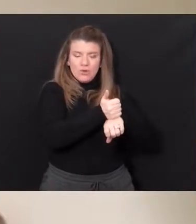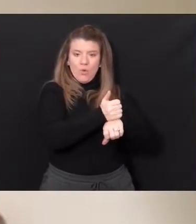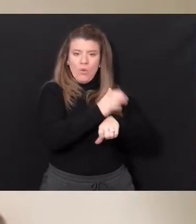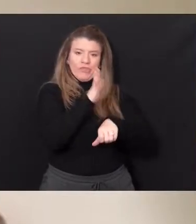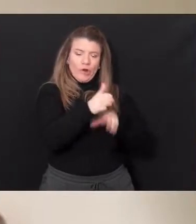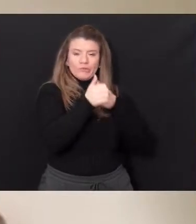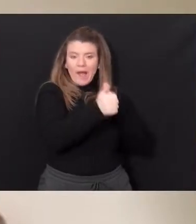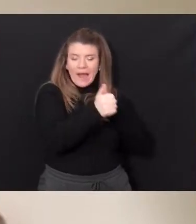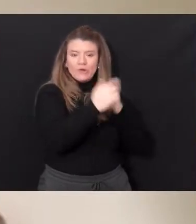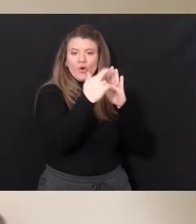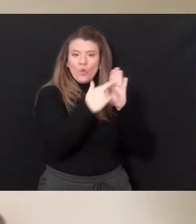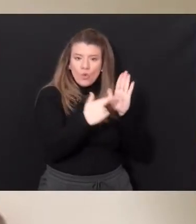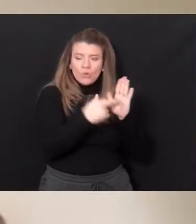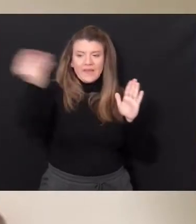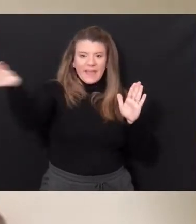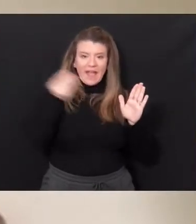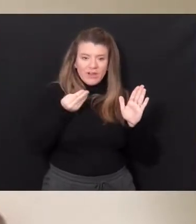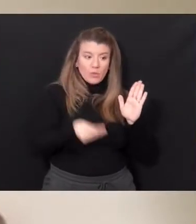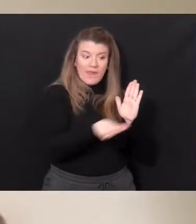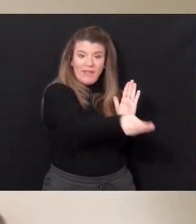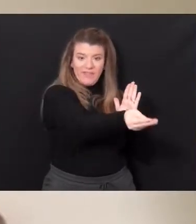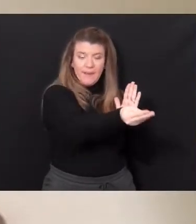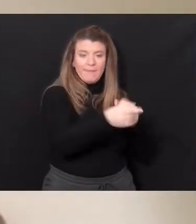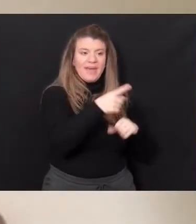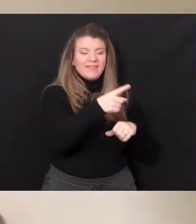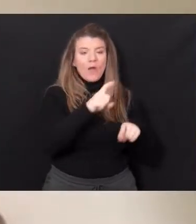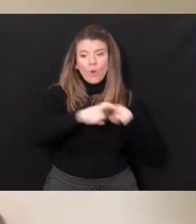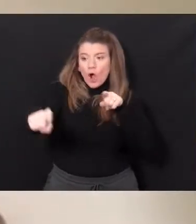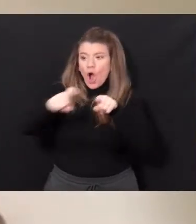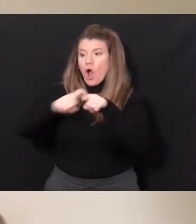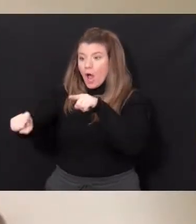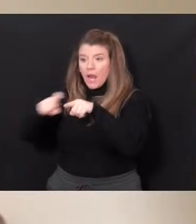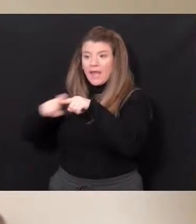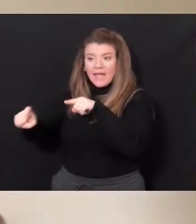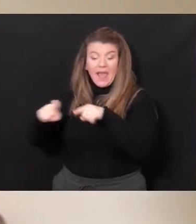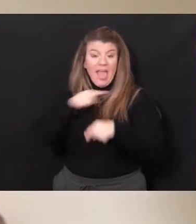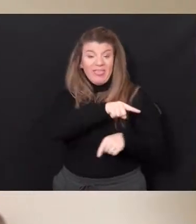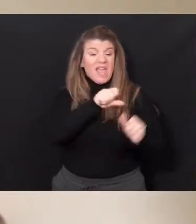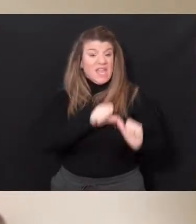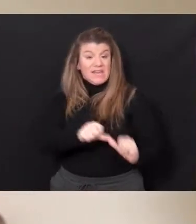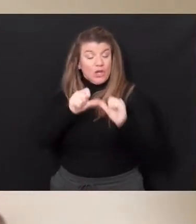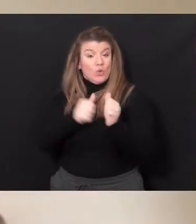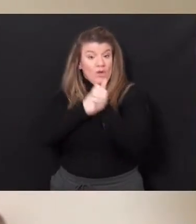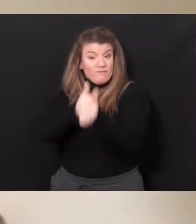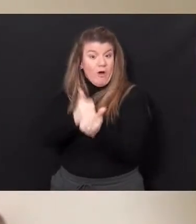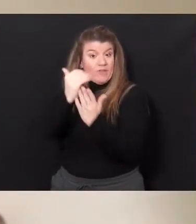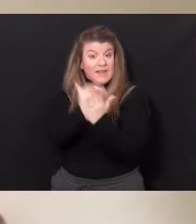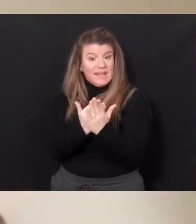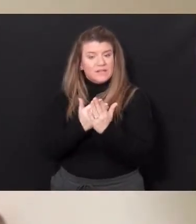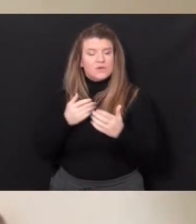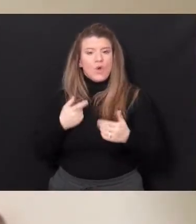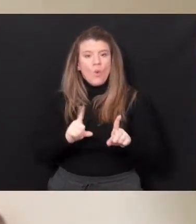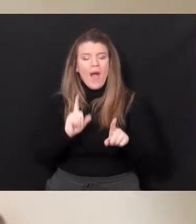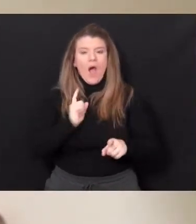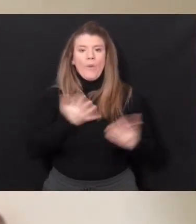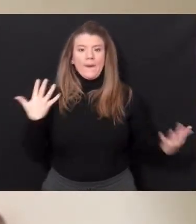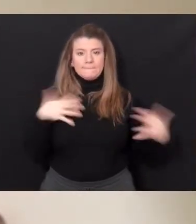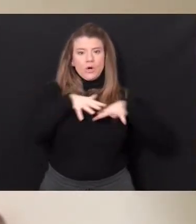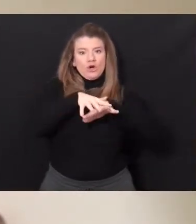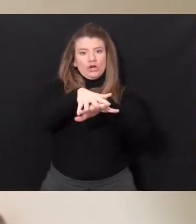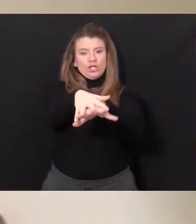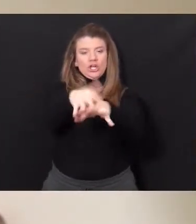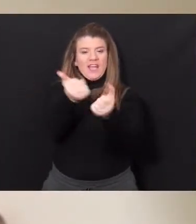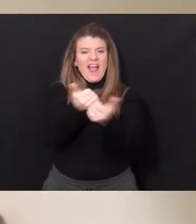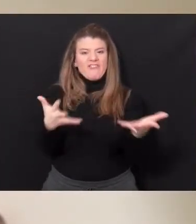and the guidance that we were giving, and they were calling and still continue to call off those lists while we continue to merge everything